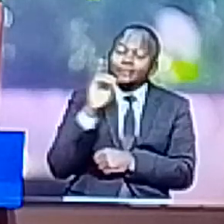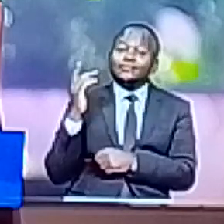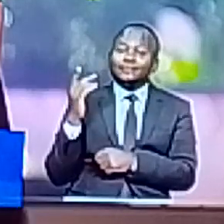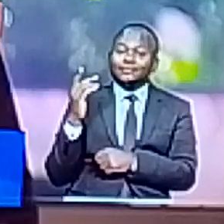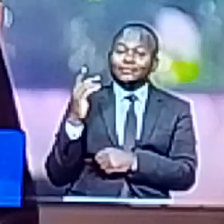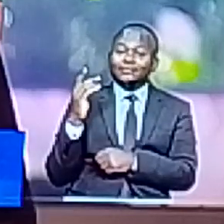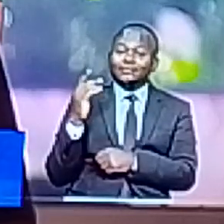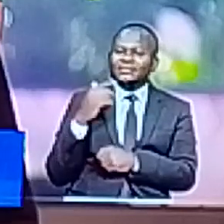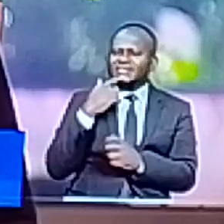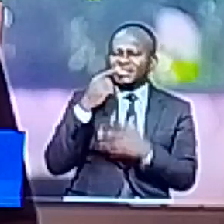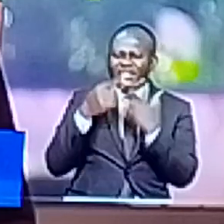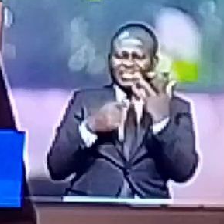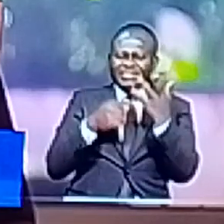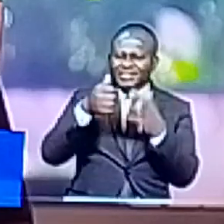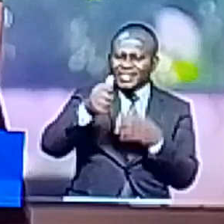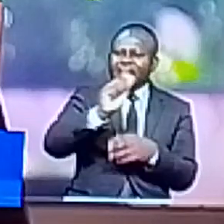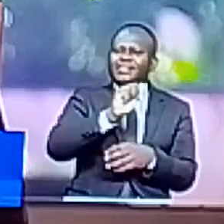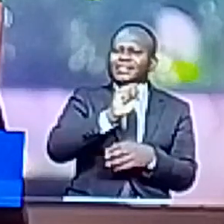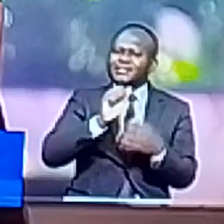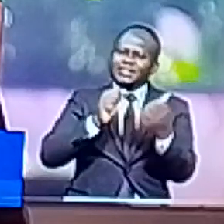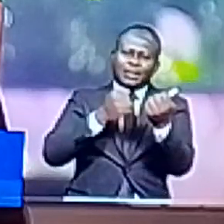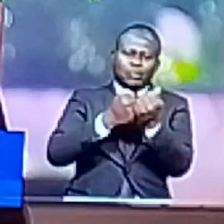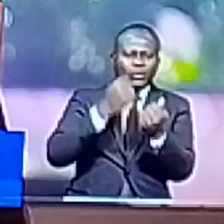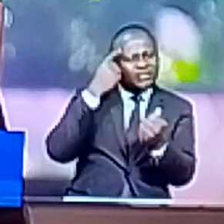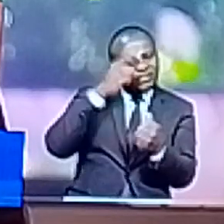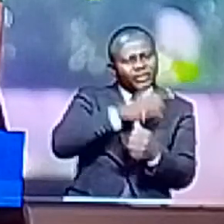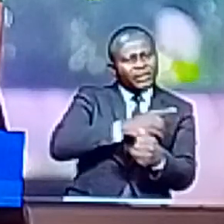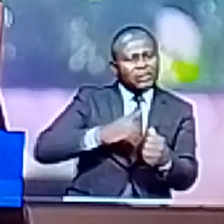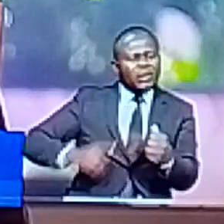So is that support for democracy?